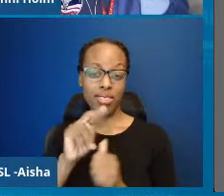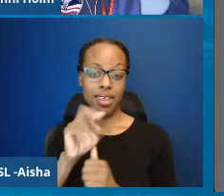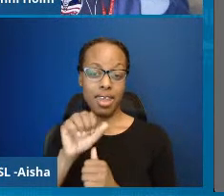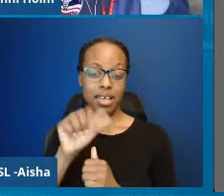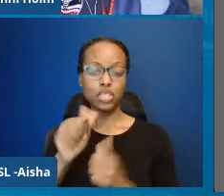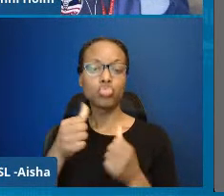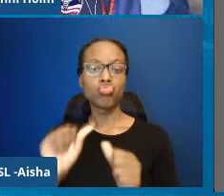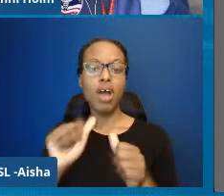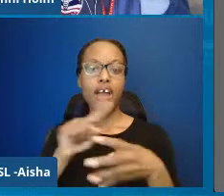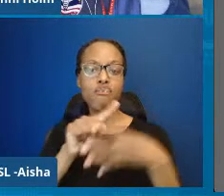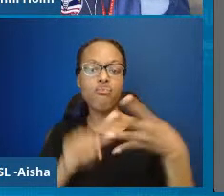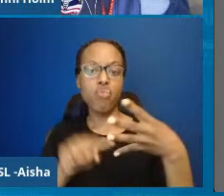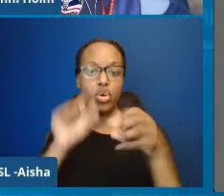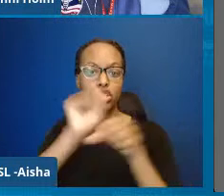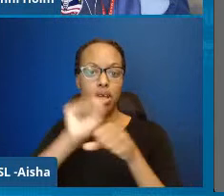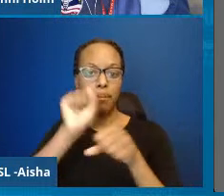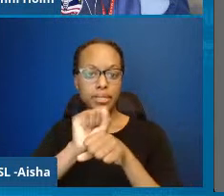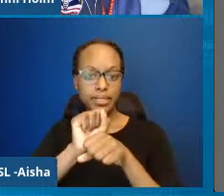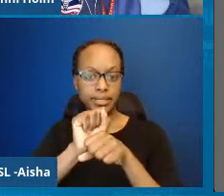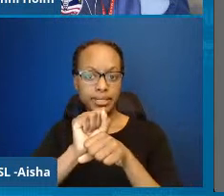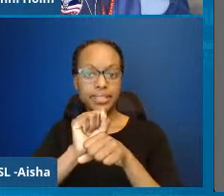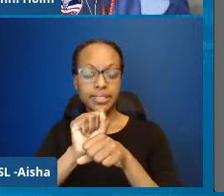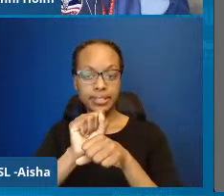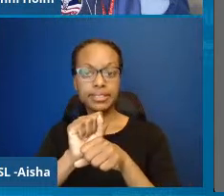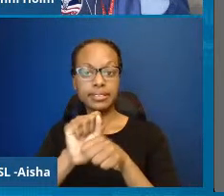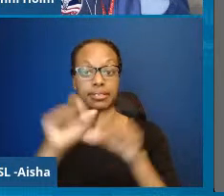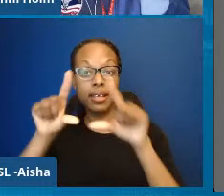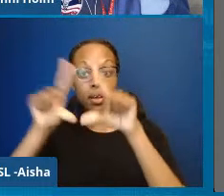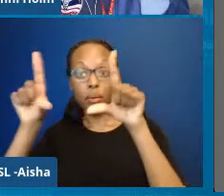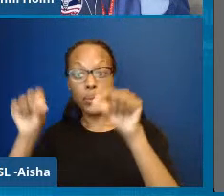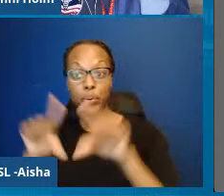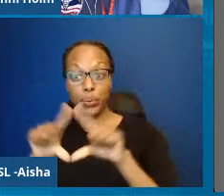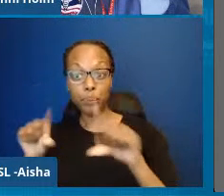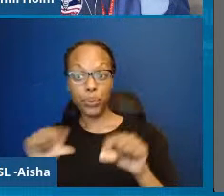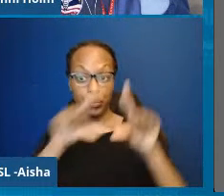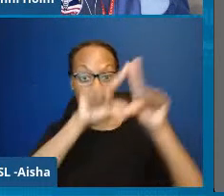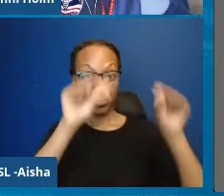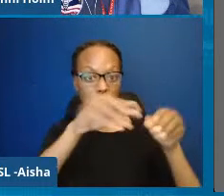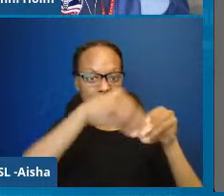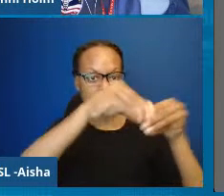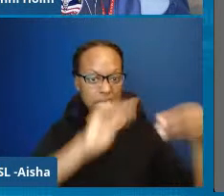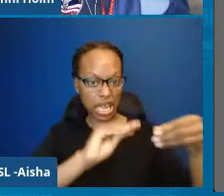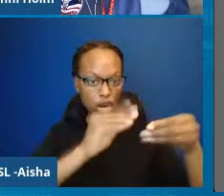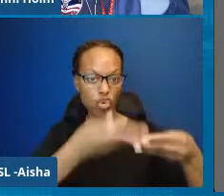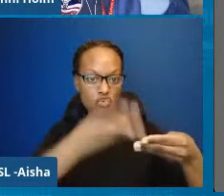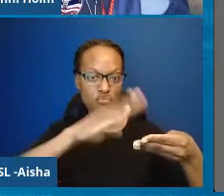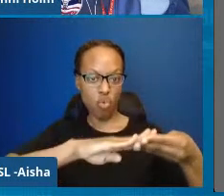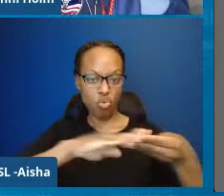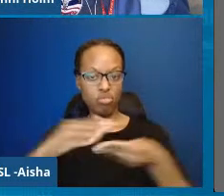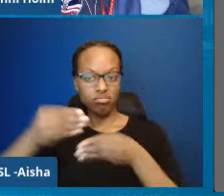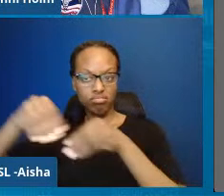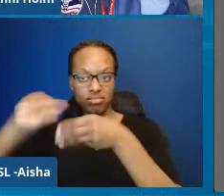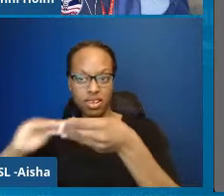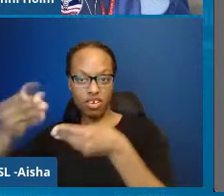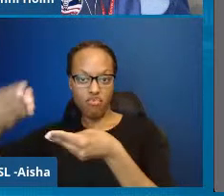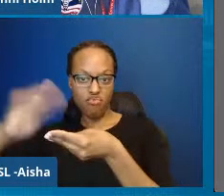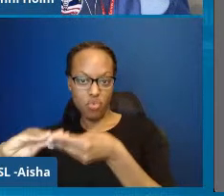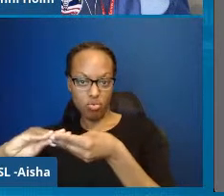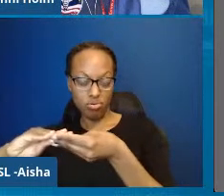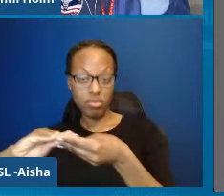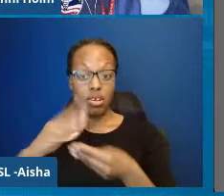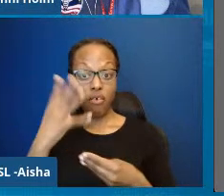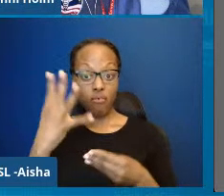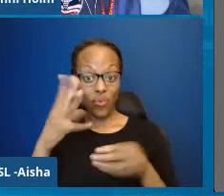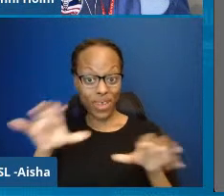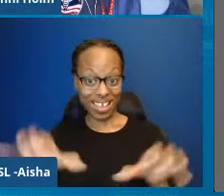shot. Tear along the dotted lines and fold over the 4 flaps one by one. When you've completed all 4 activities,